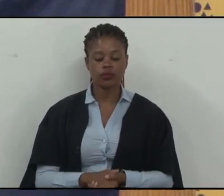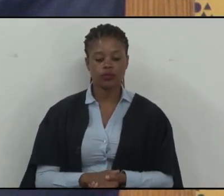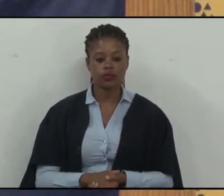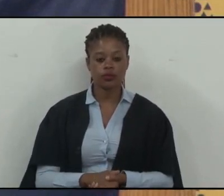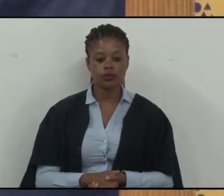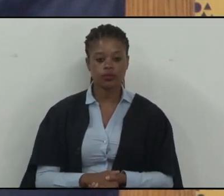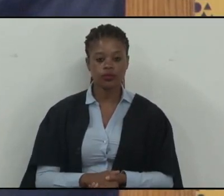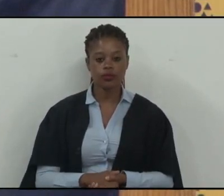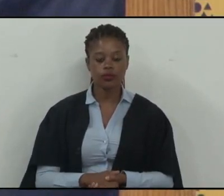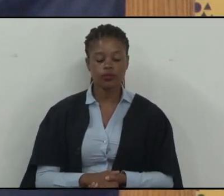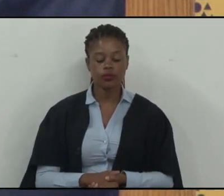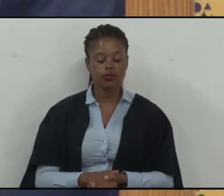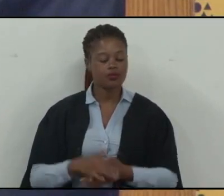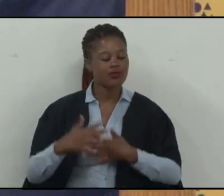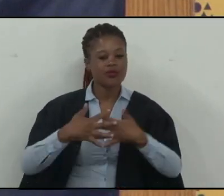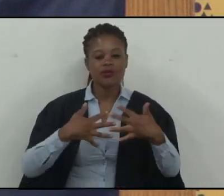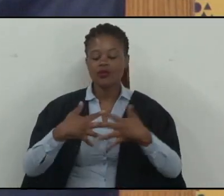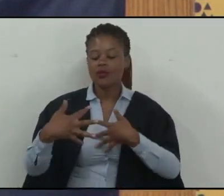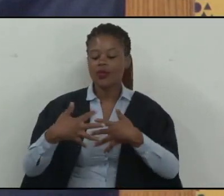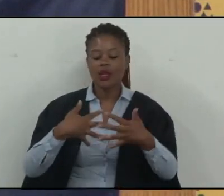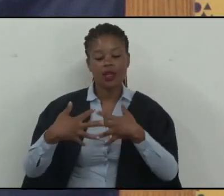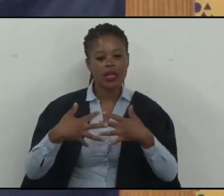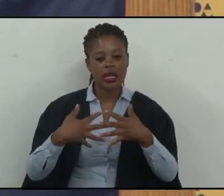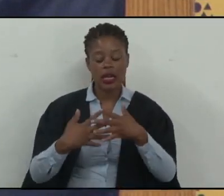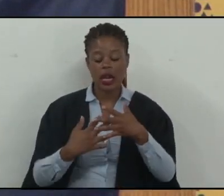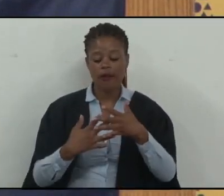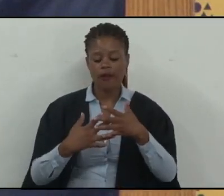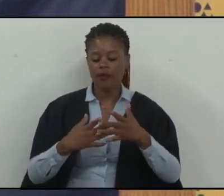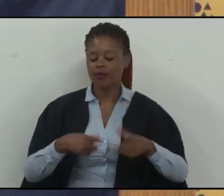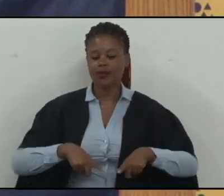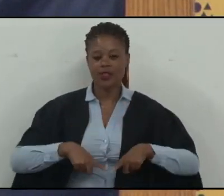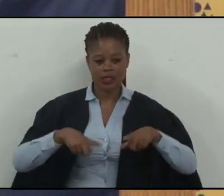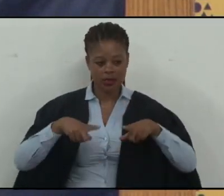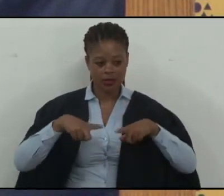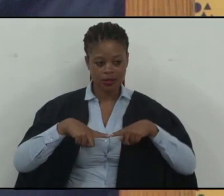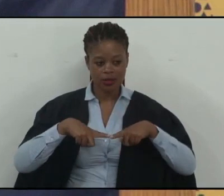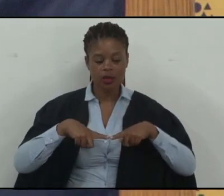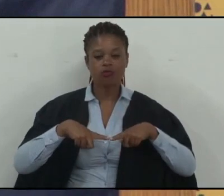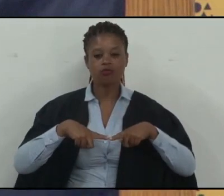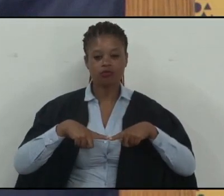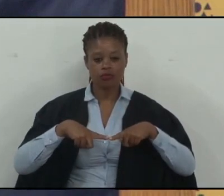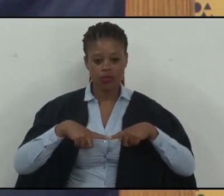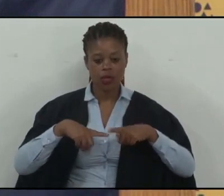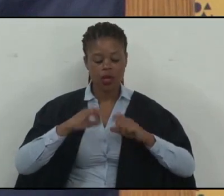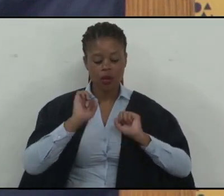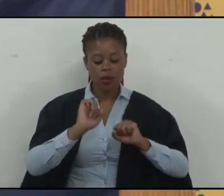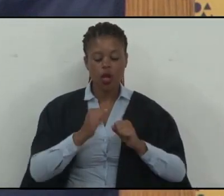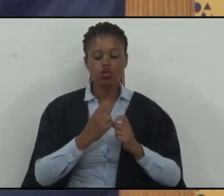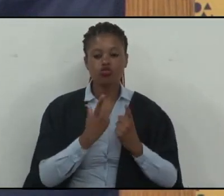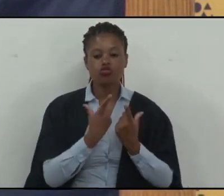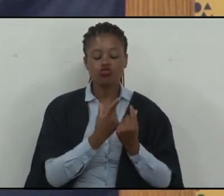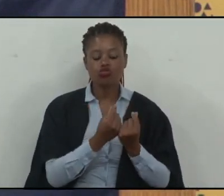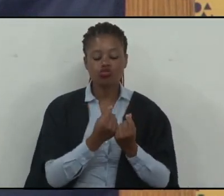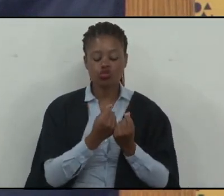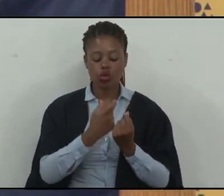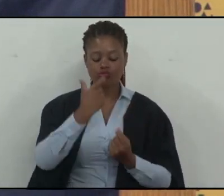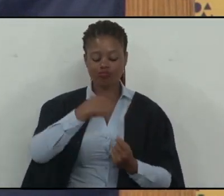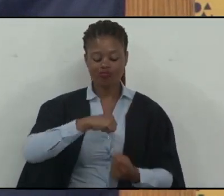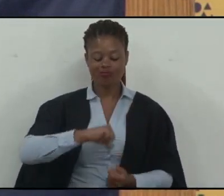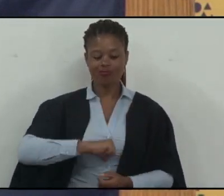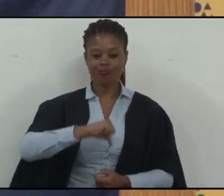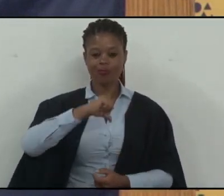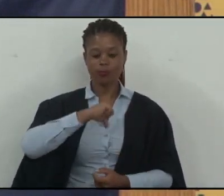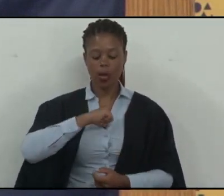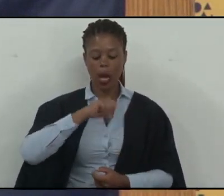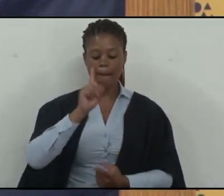In whatever sphere of life you find yourself, please do your alma mater proud by